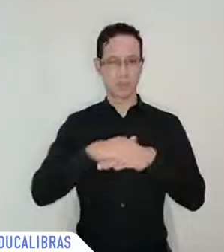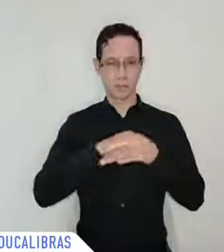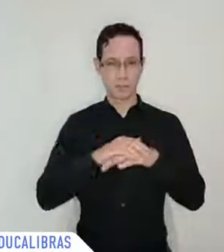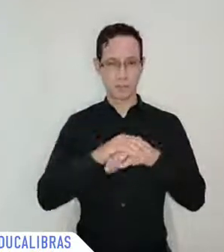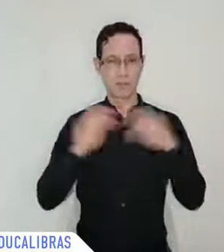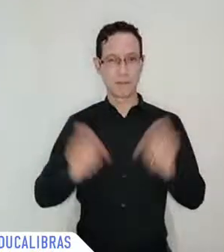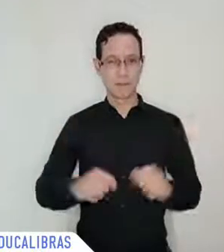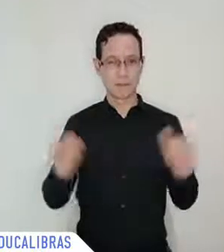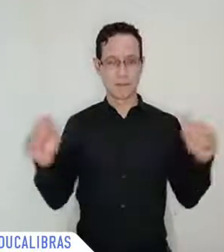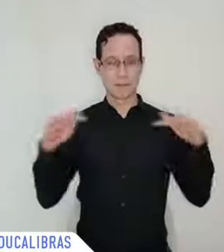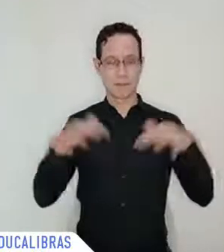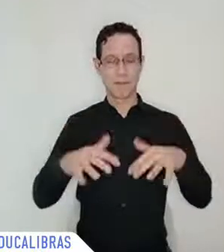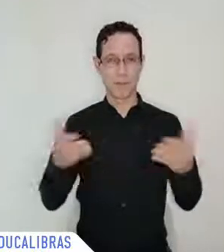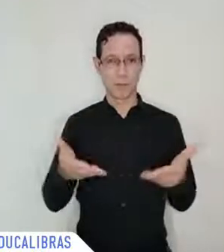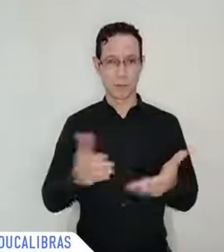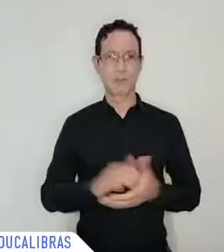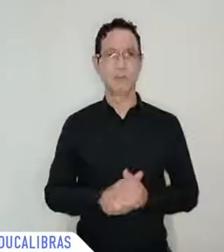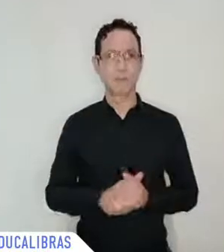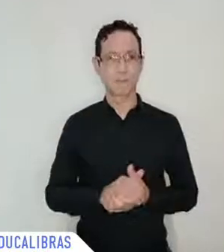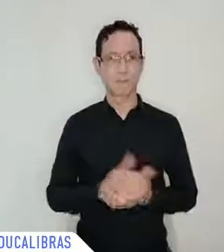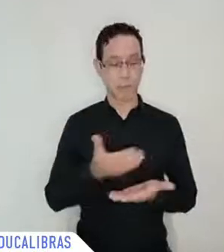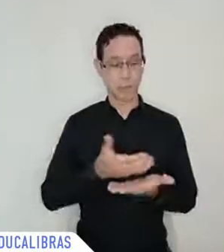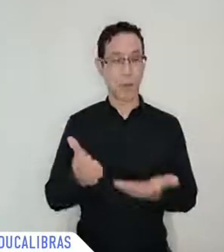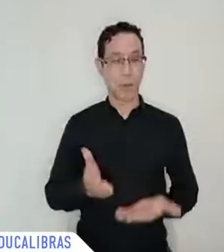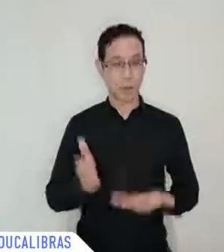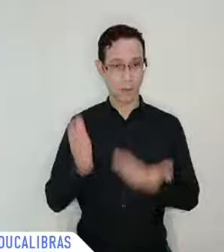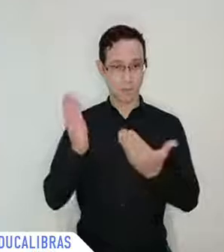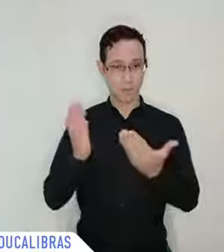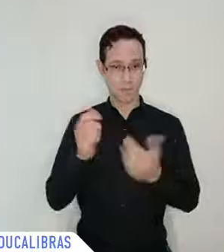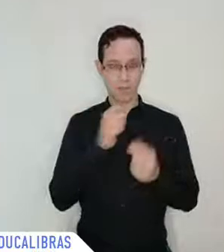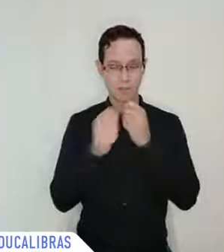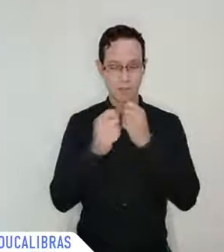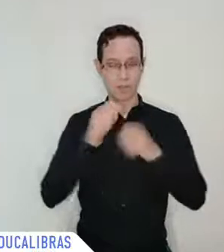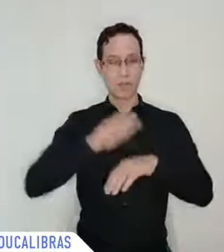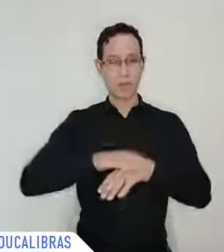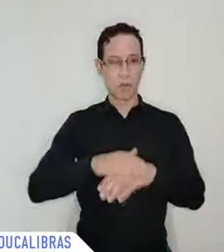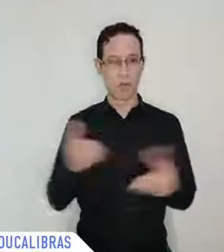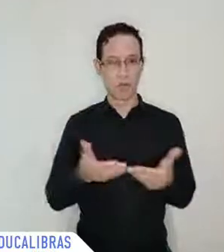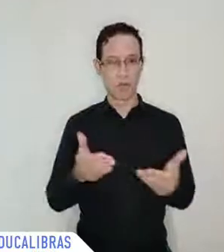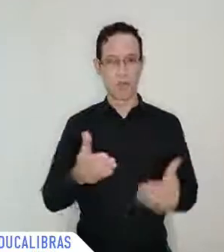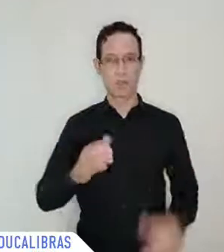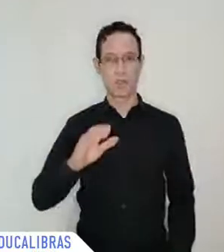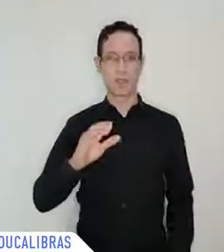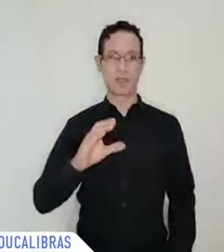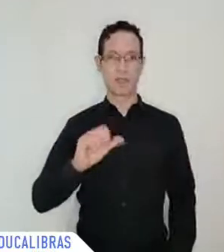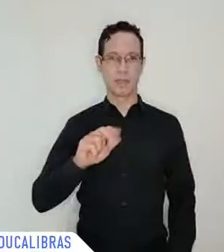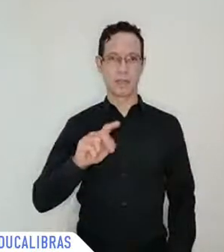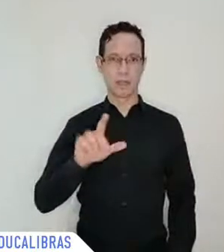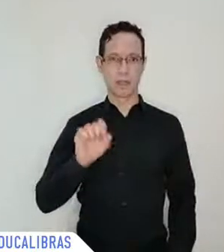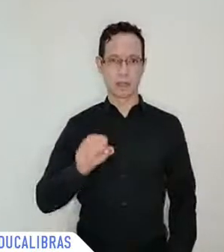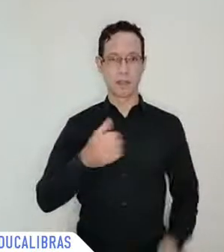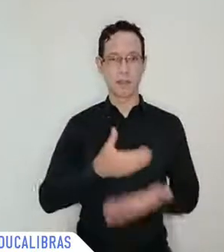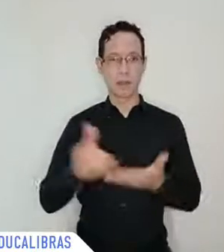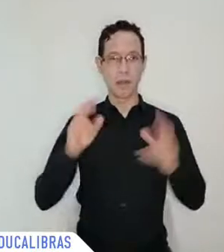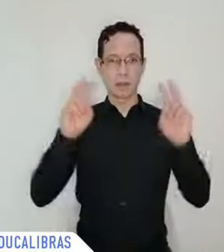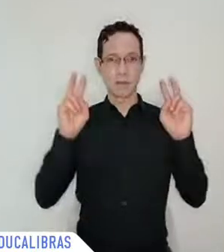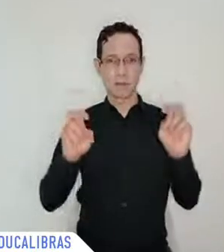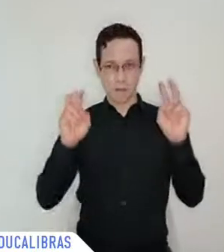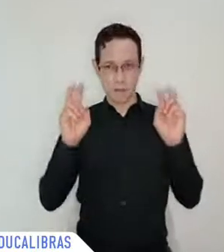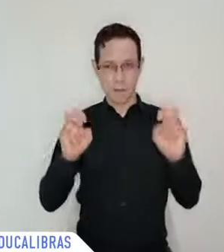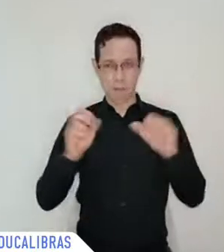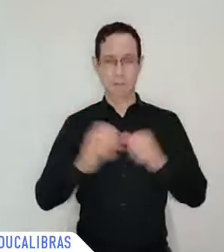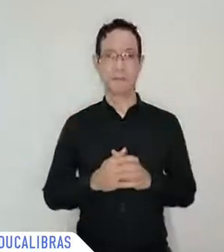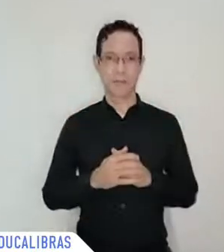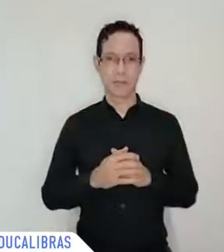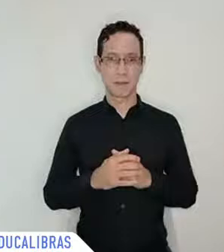would like to thank the panelists and moderators for voluntarily participating in this debate and making this event possible. And